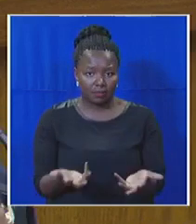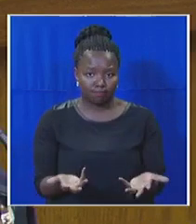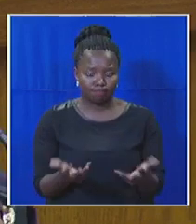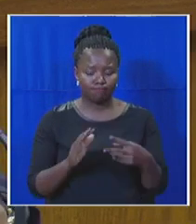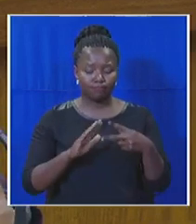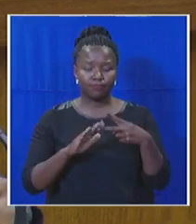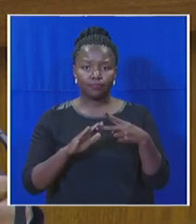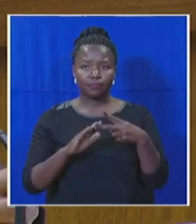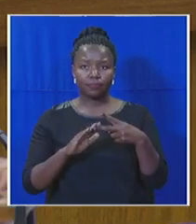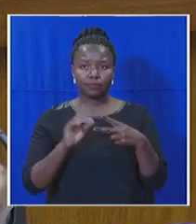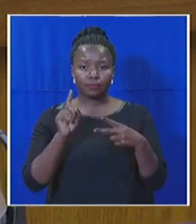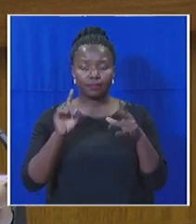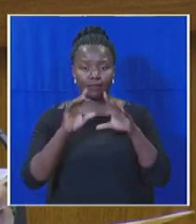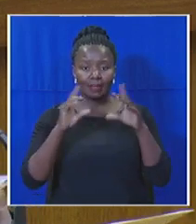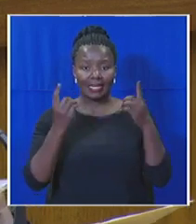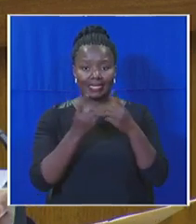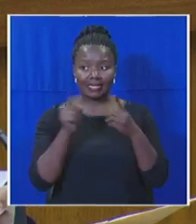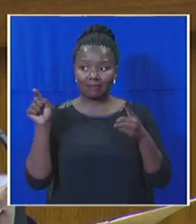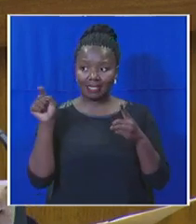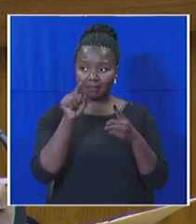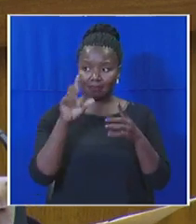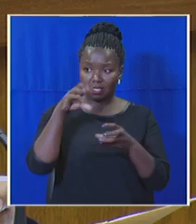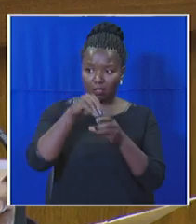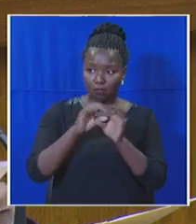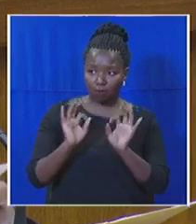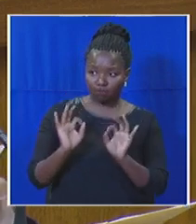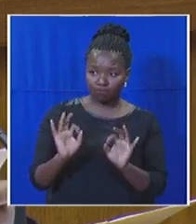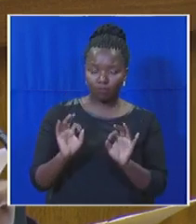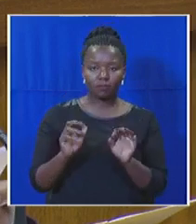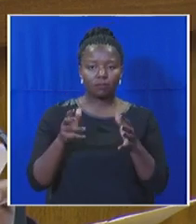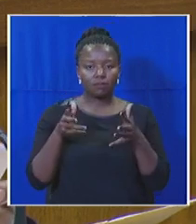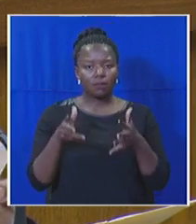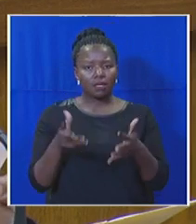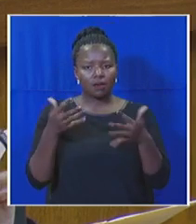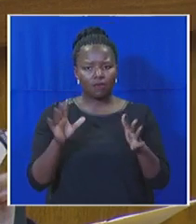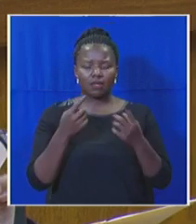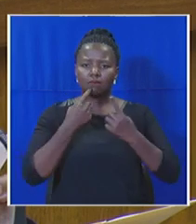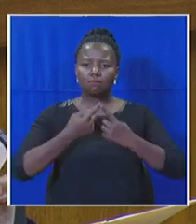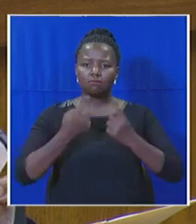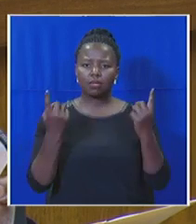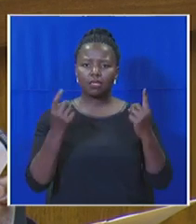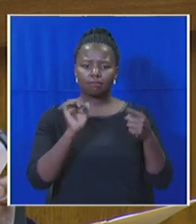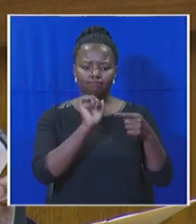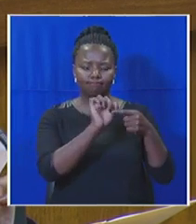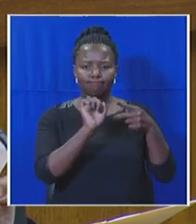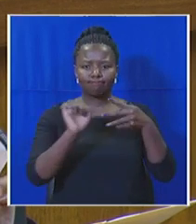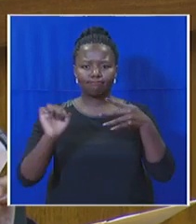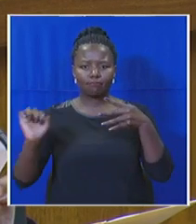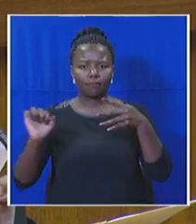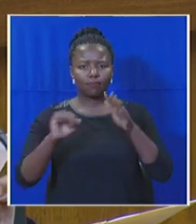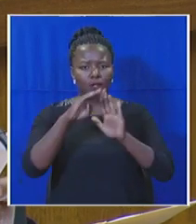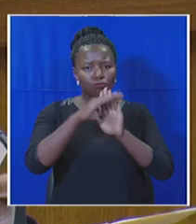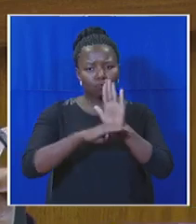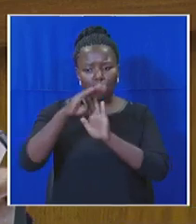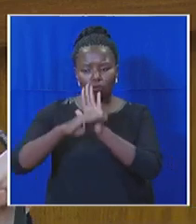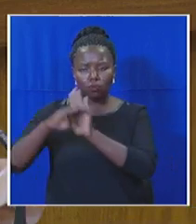Affected government departments announce their respective programs